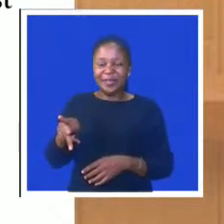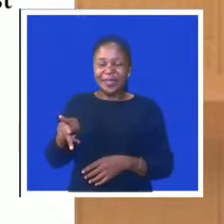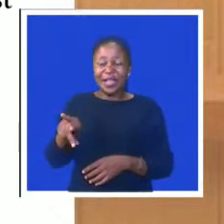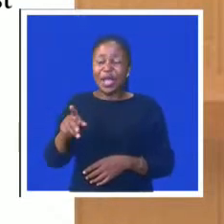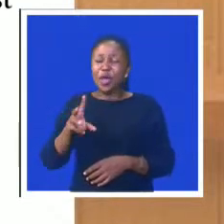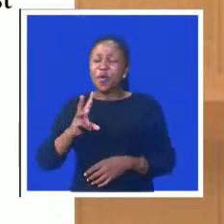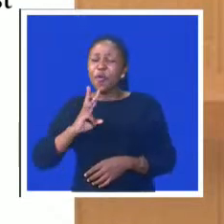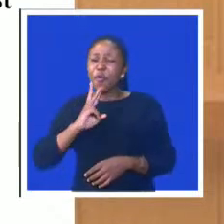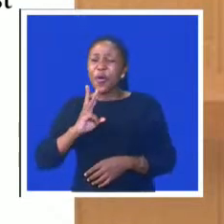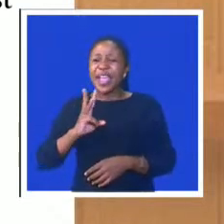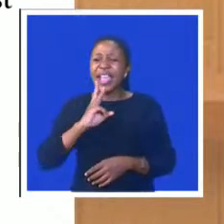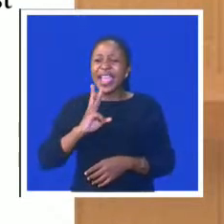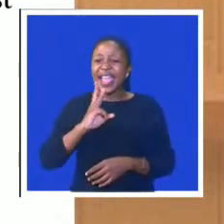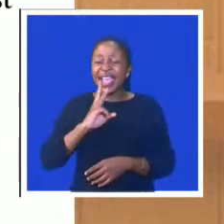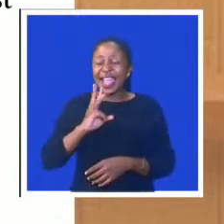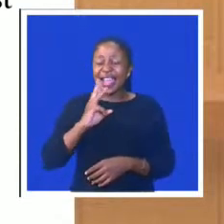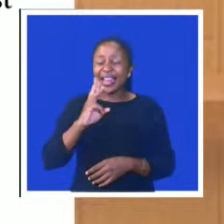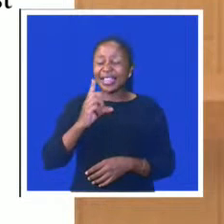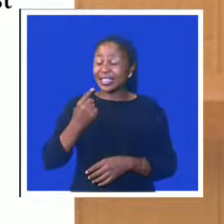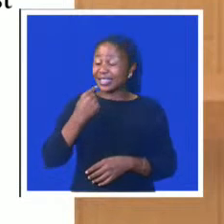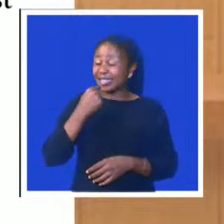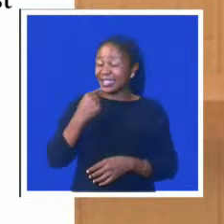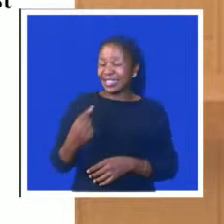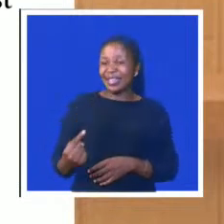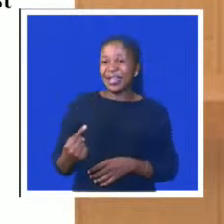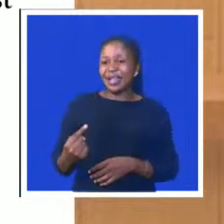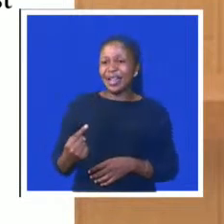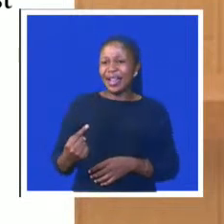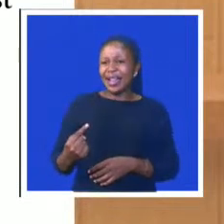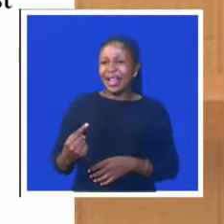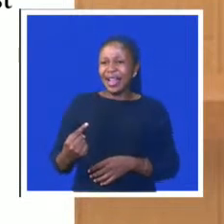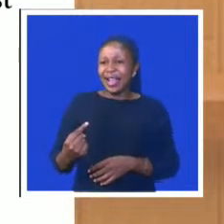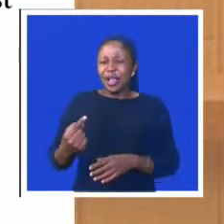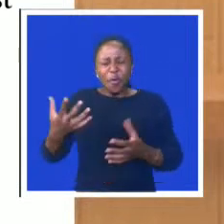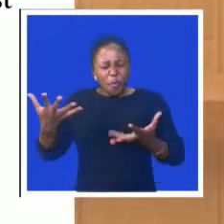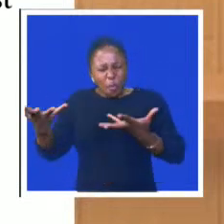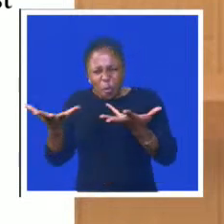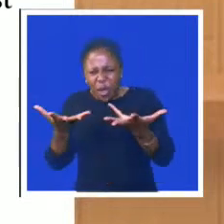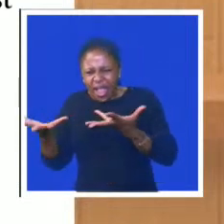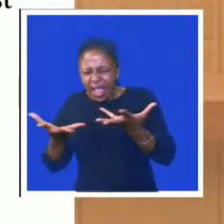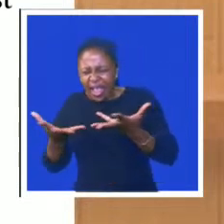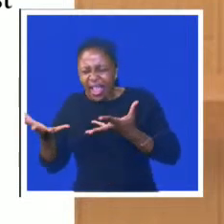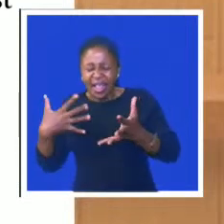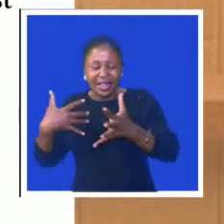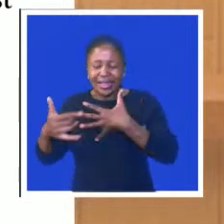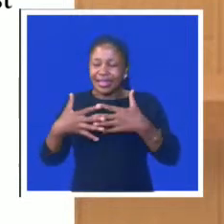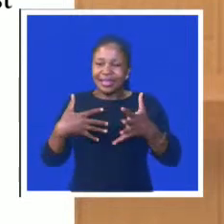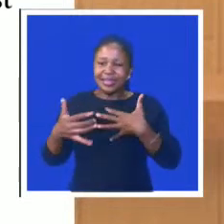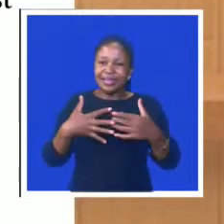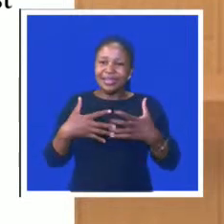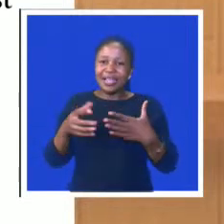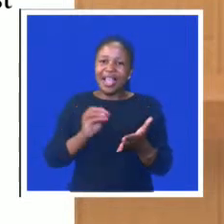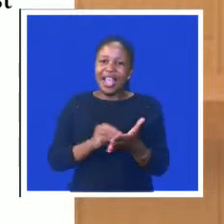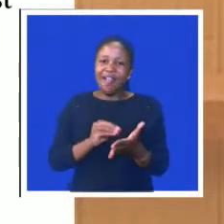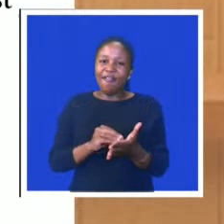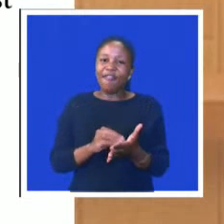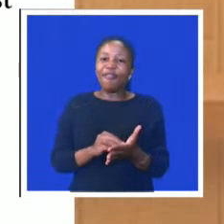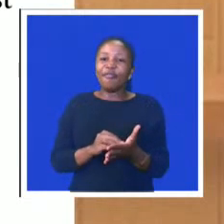is a word that tells us where something is.